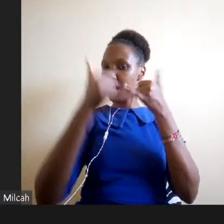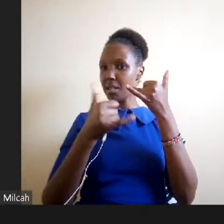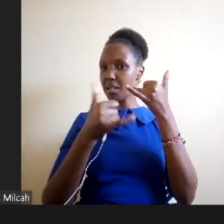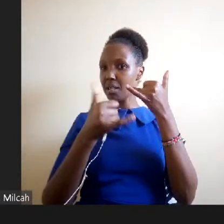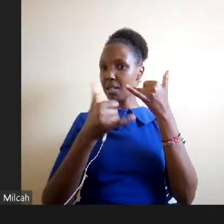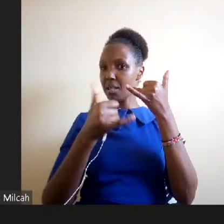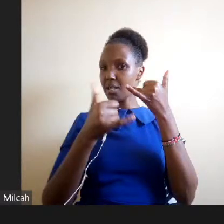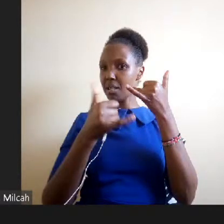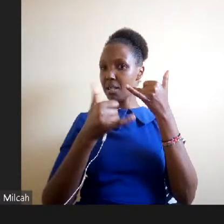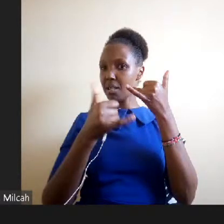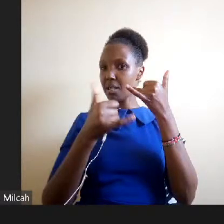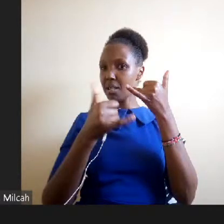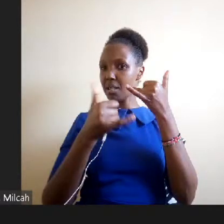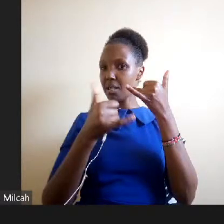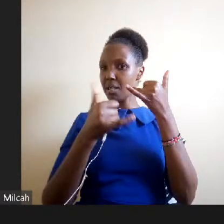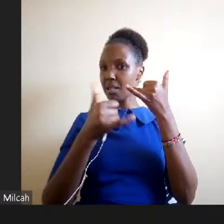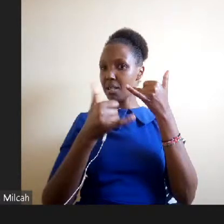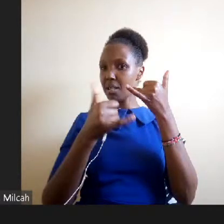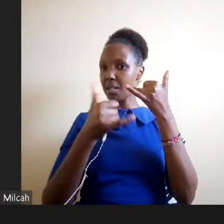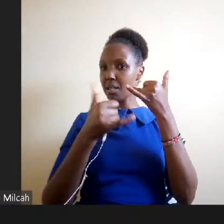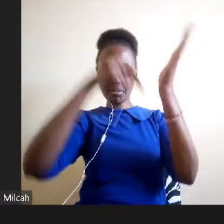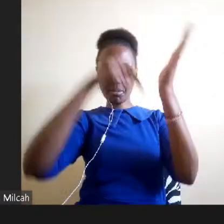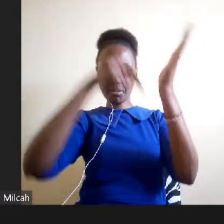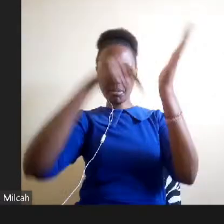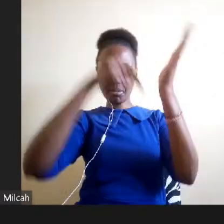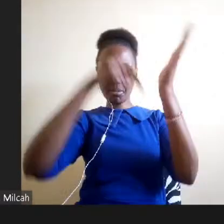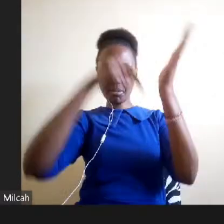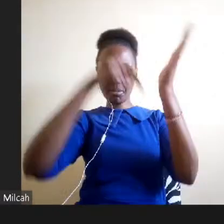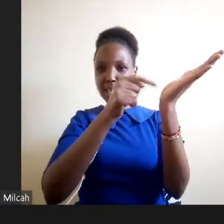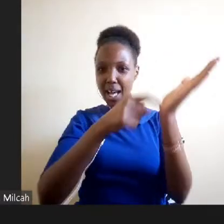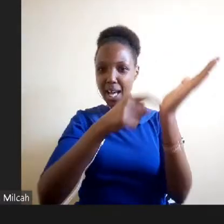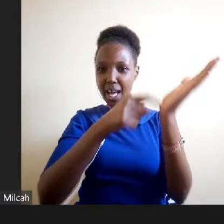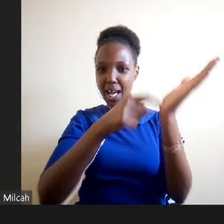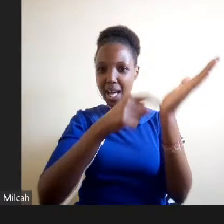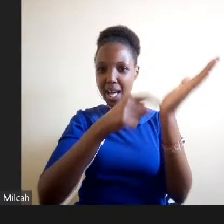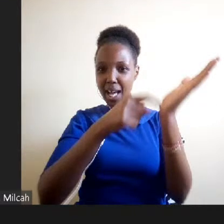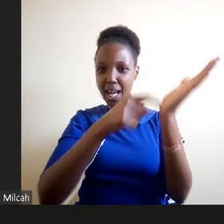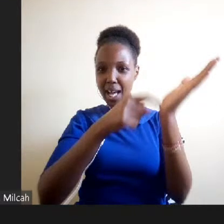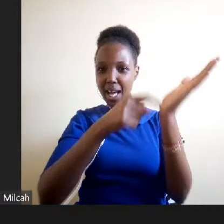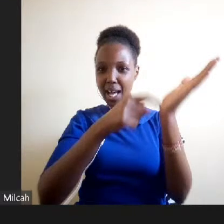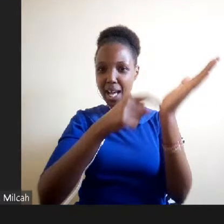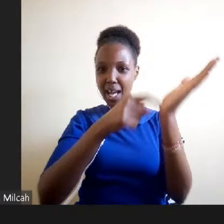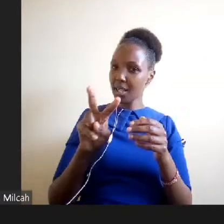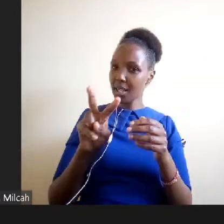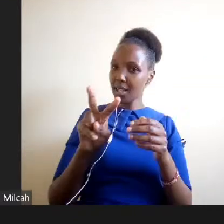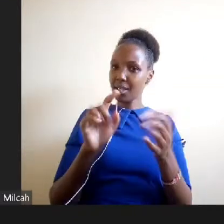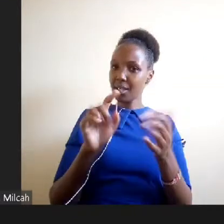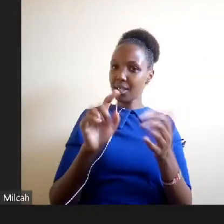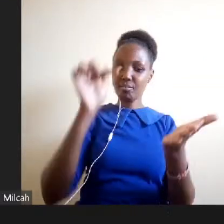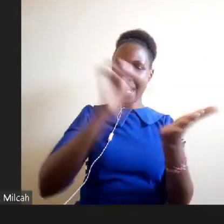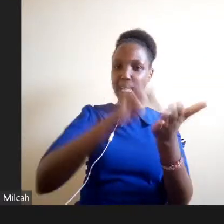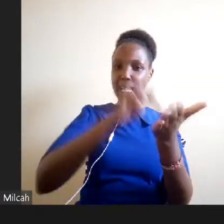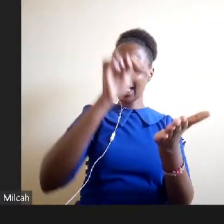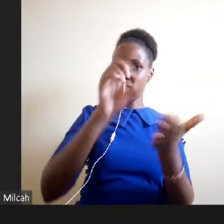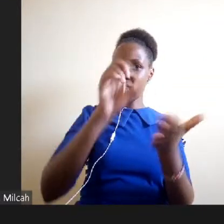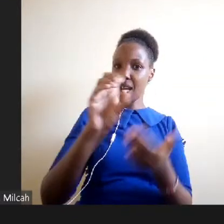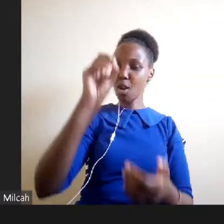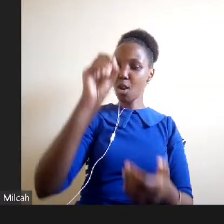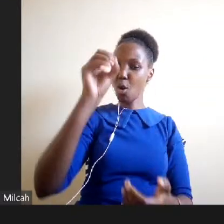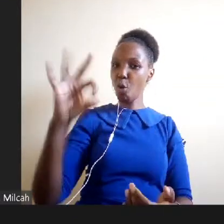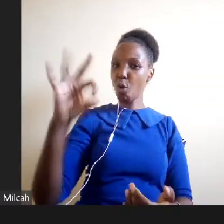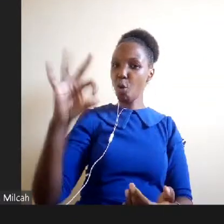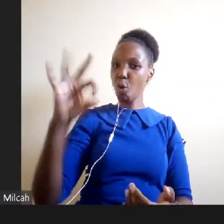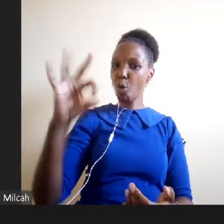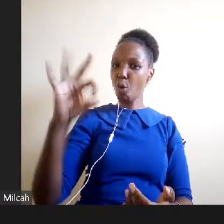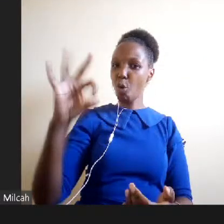the bottom. But if you're using your browser in terms of computer or iPad, it is somewhere at the middle. You will see restricted mode. Please turn